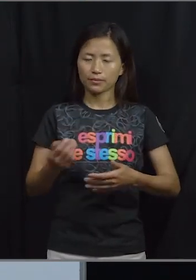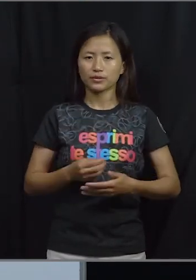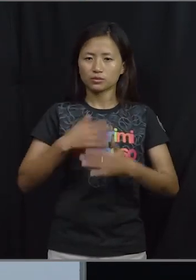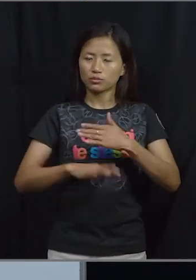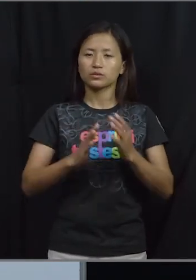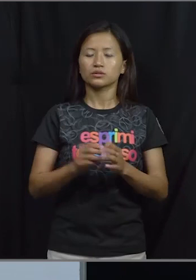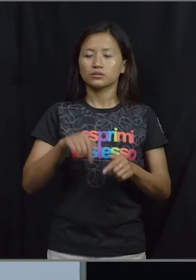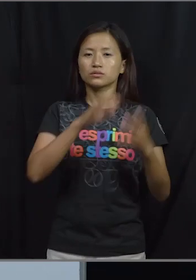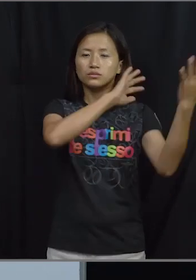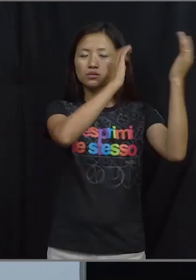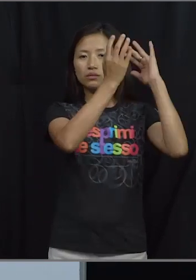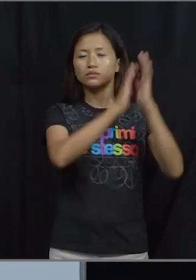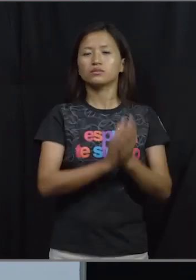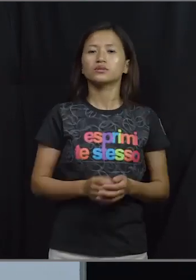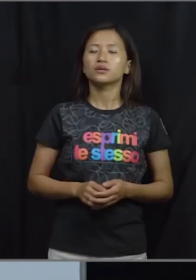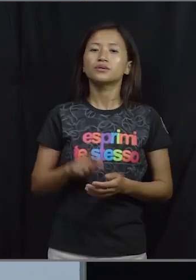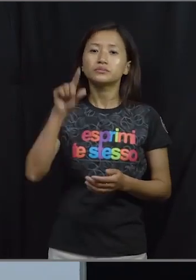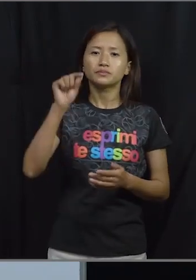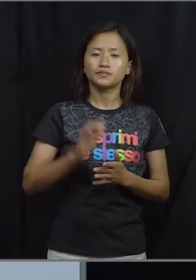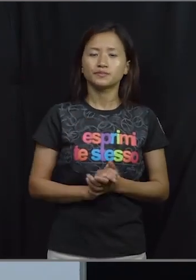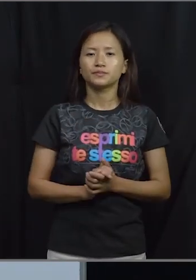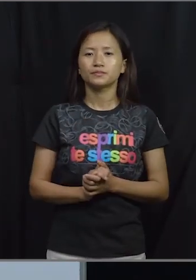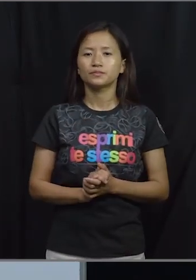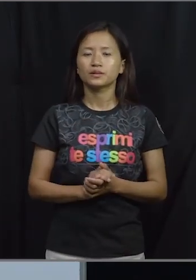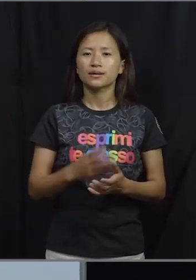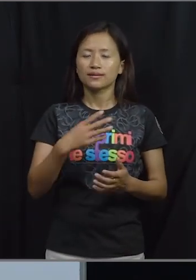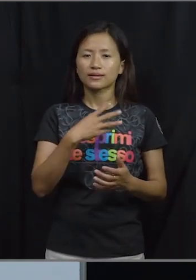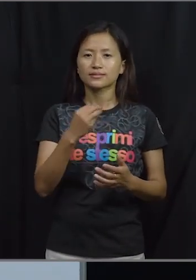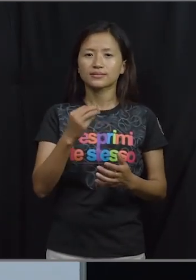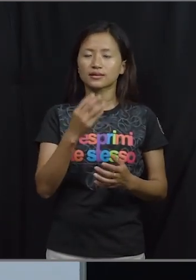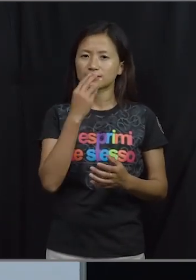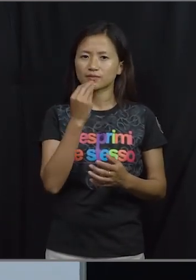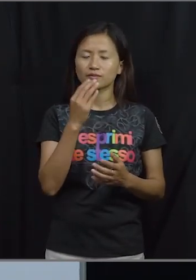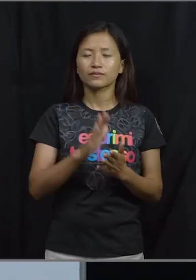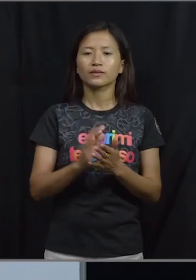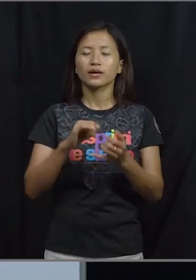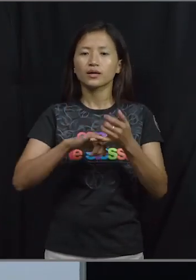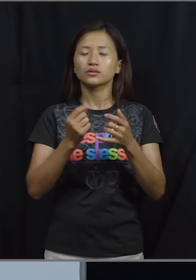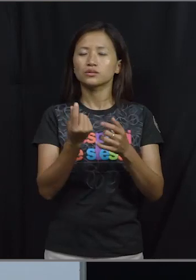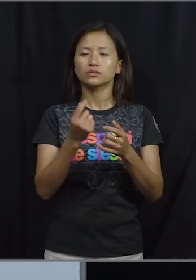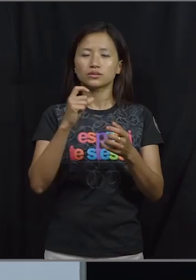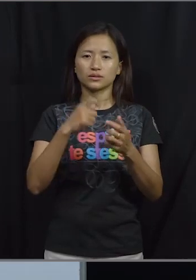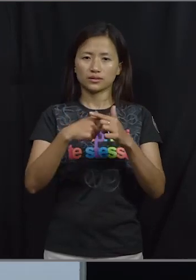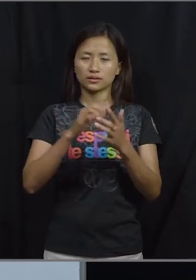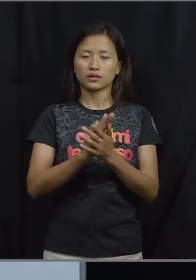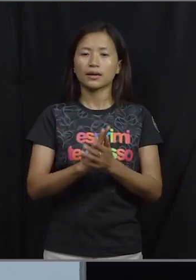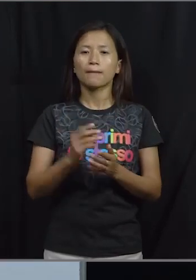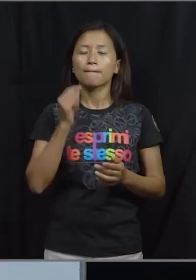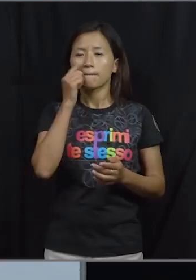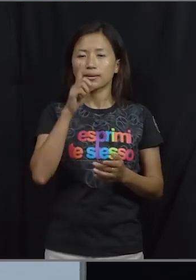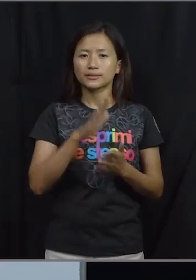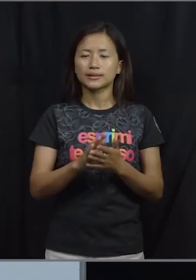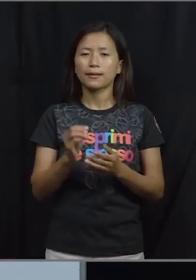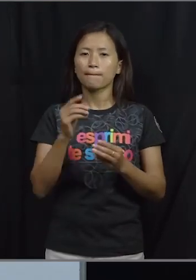some of the basic things that the baby do is suck the mother's milk, isn't that? And then the baby